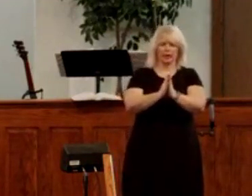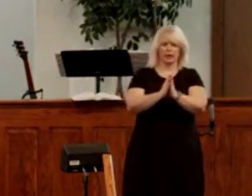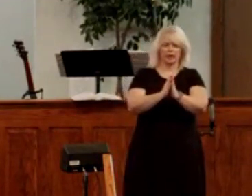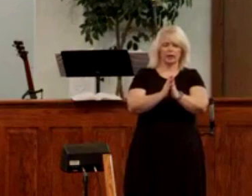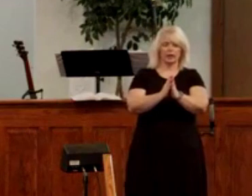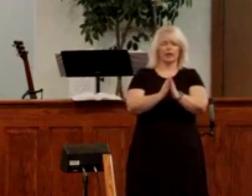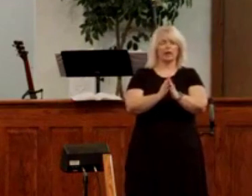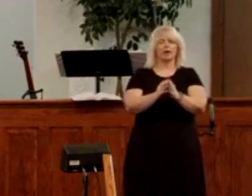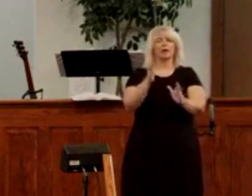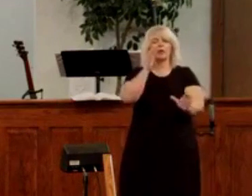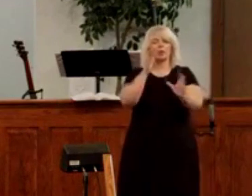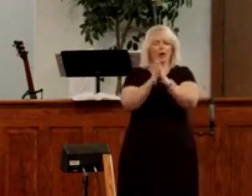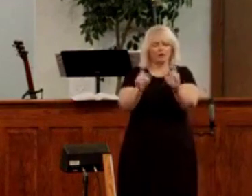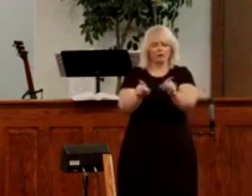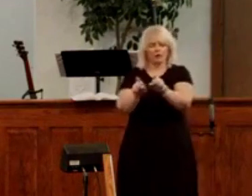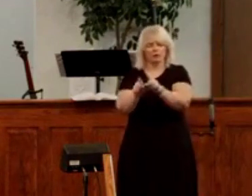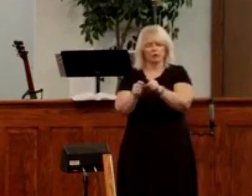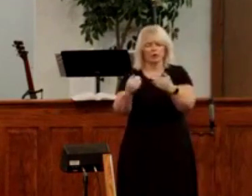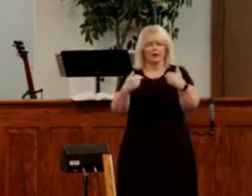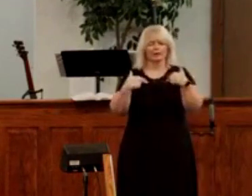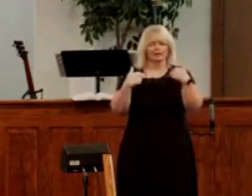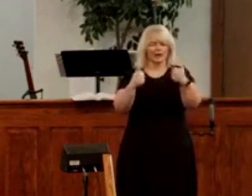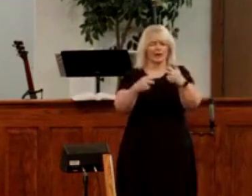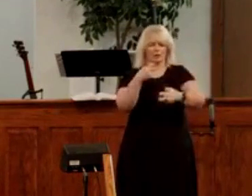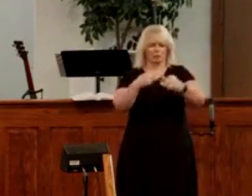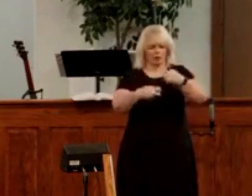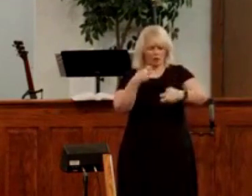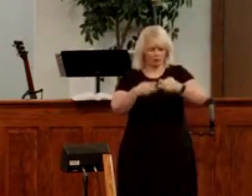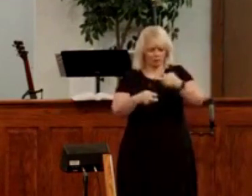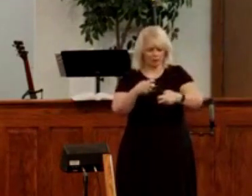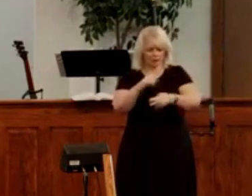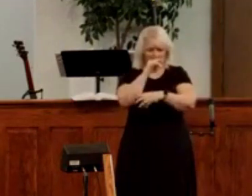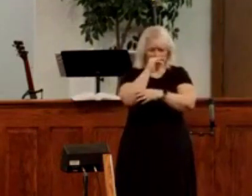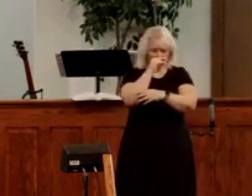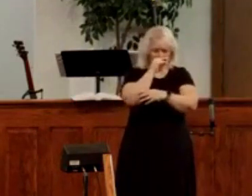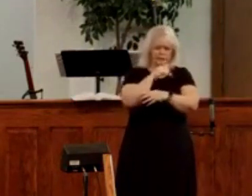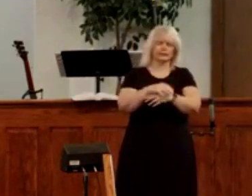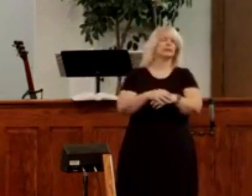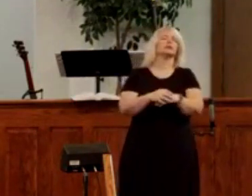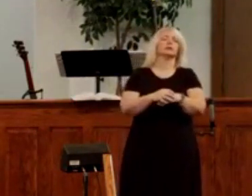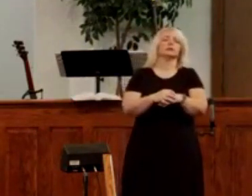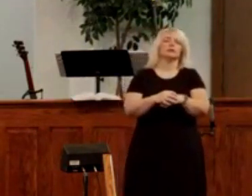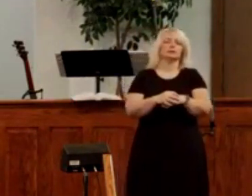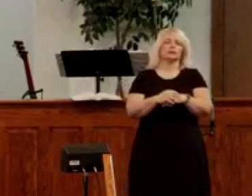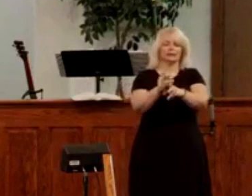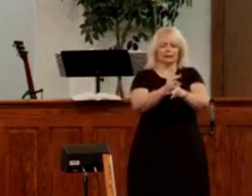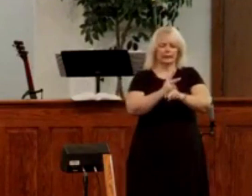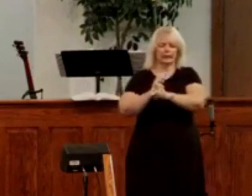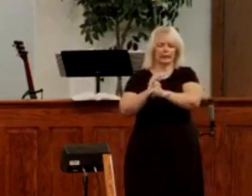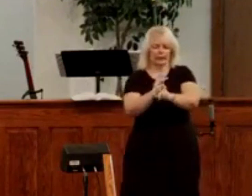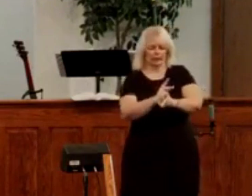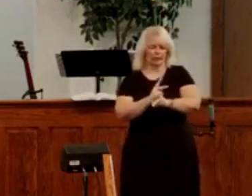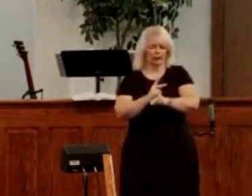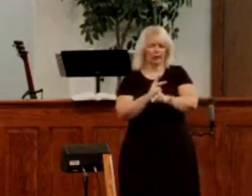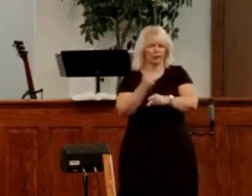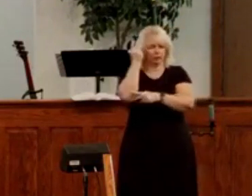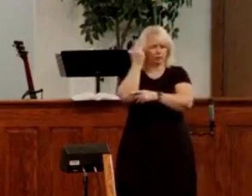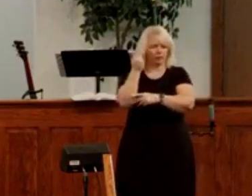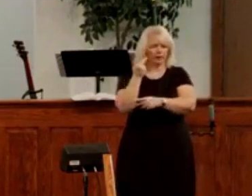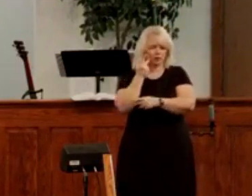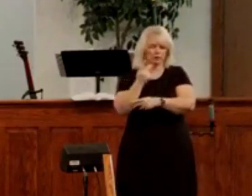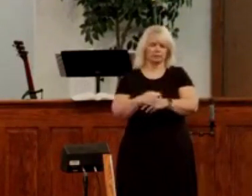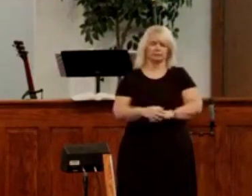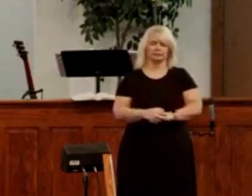some health needs as well, and also Beth and Jill, their daughters, as they take care of them, as well as the rest of their